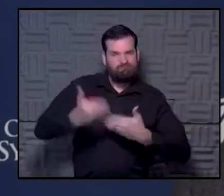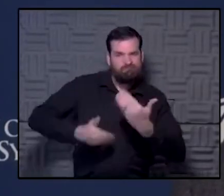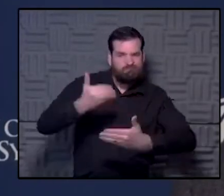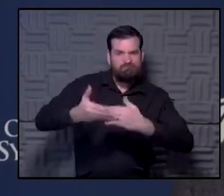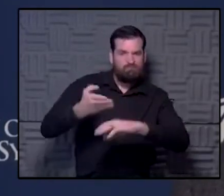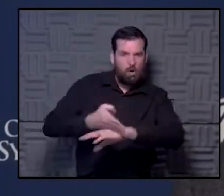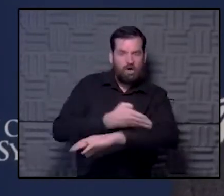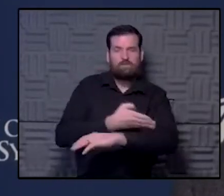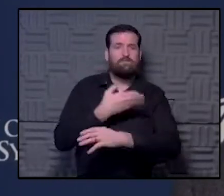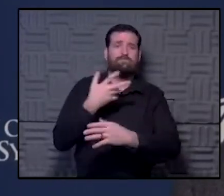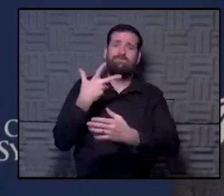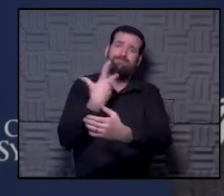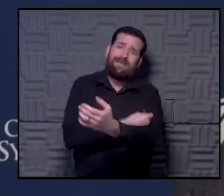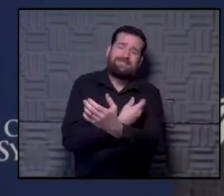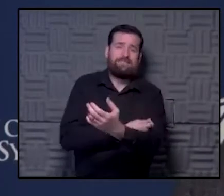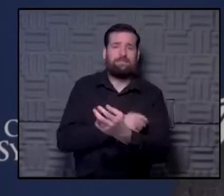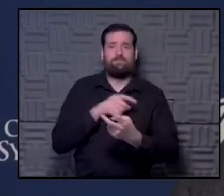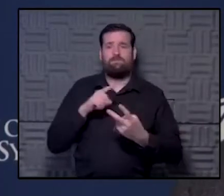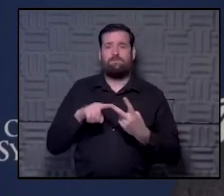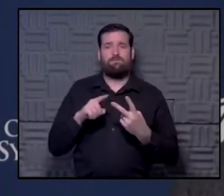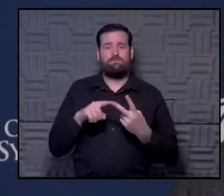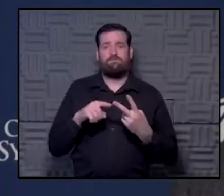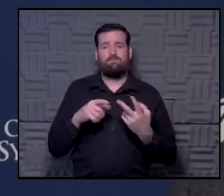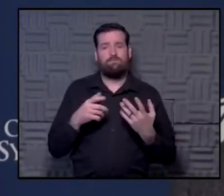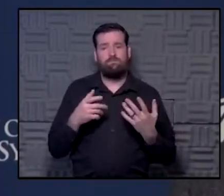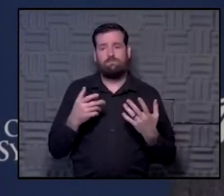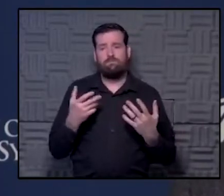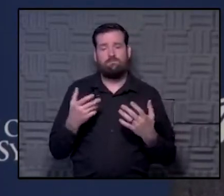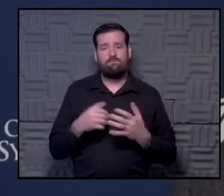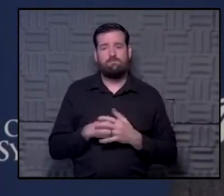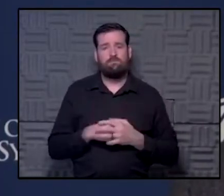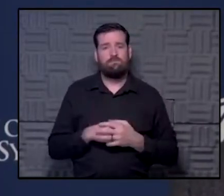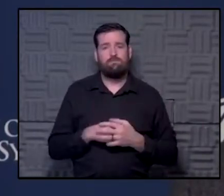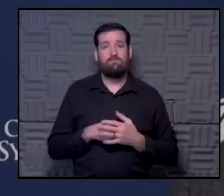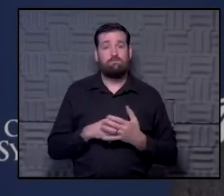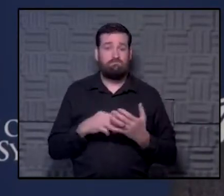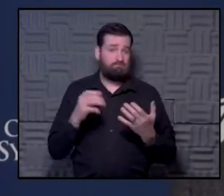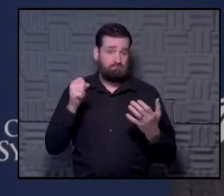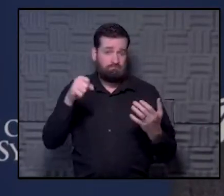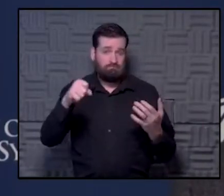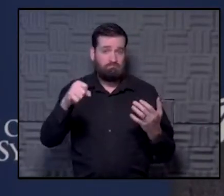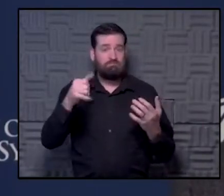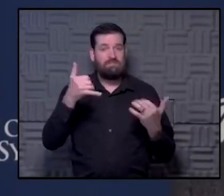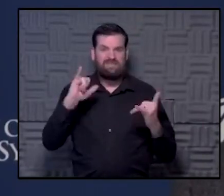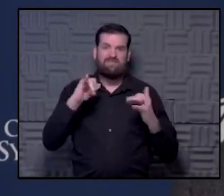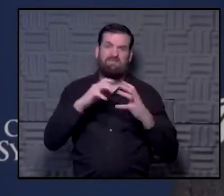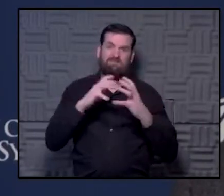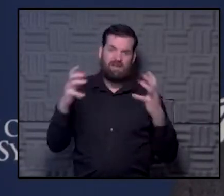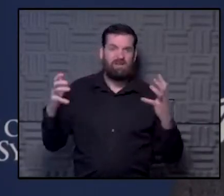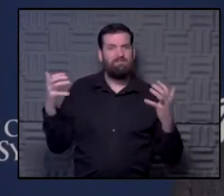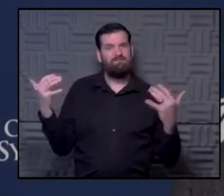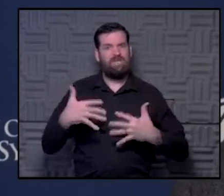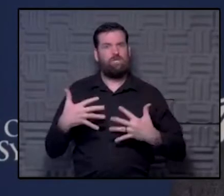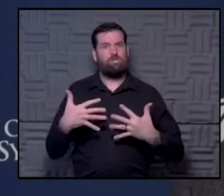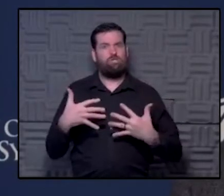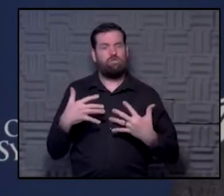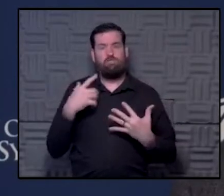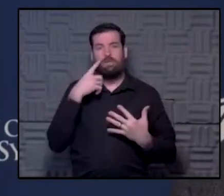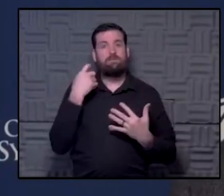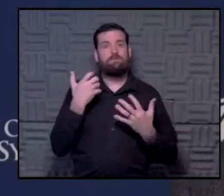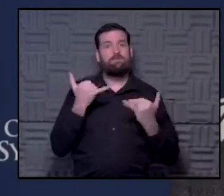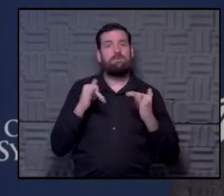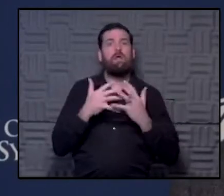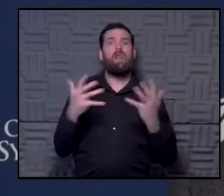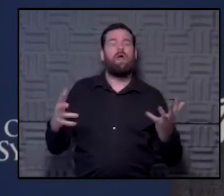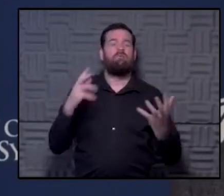making, get the vaccine, take the choices. And I know that, there is still very much a lot of fear around this thing, because there are still a lot of